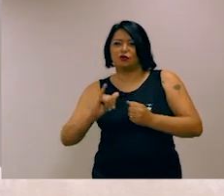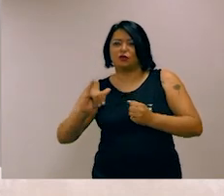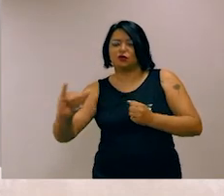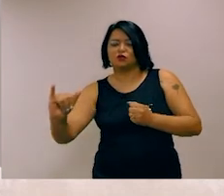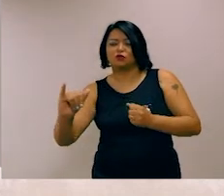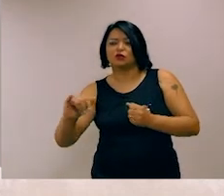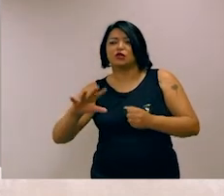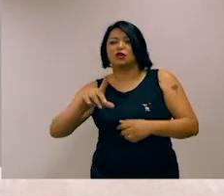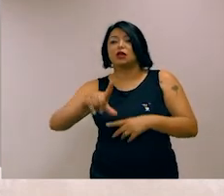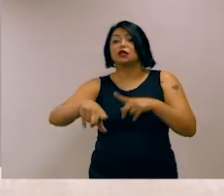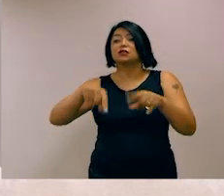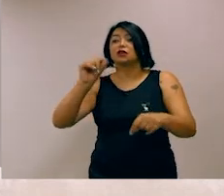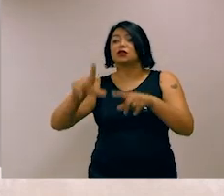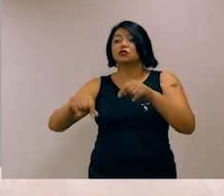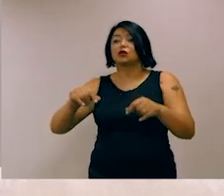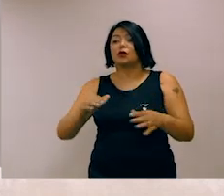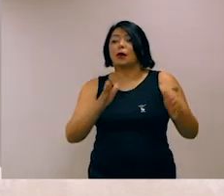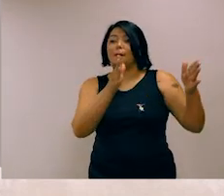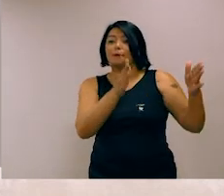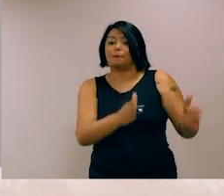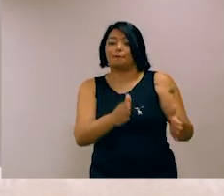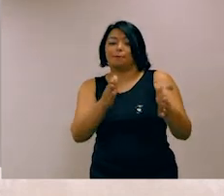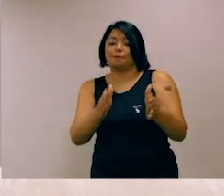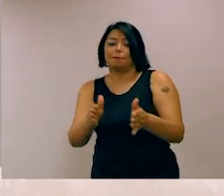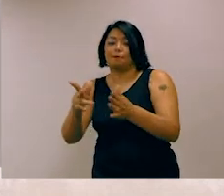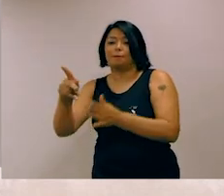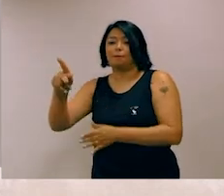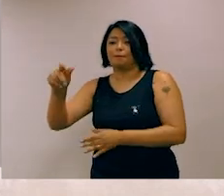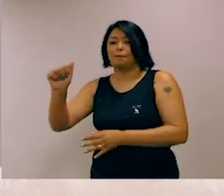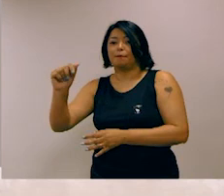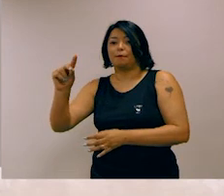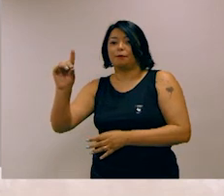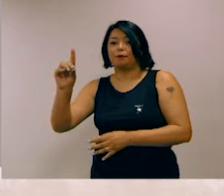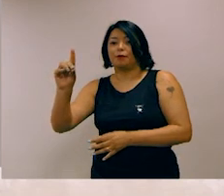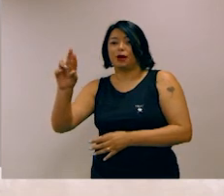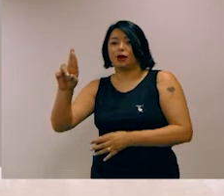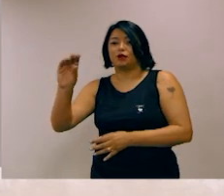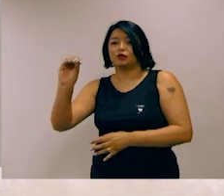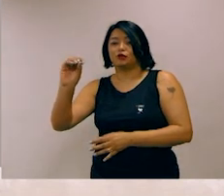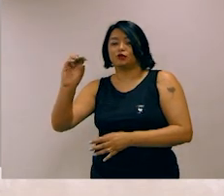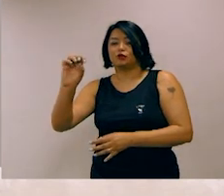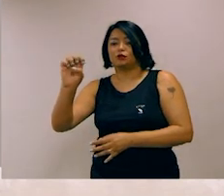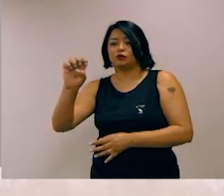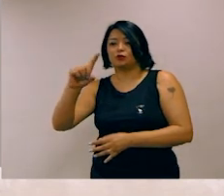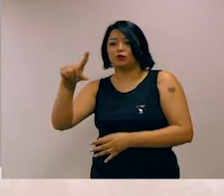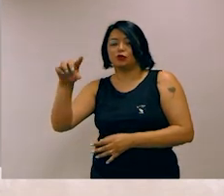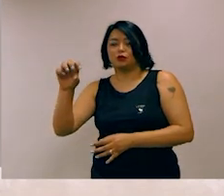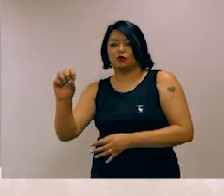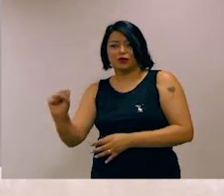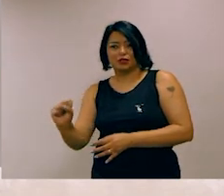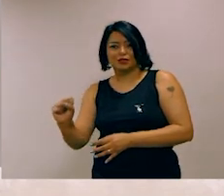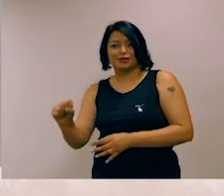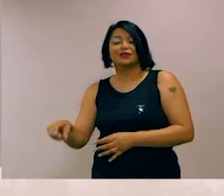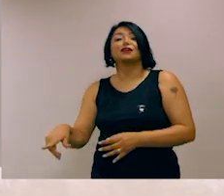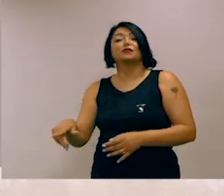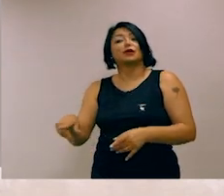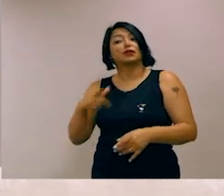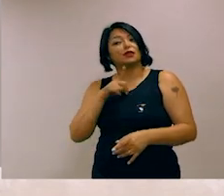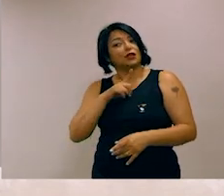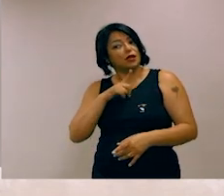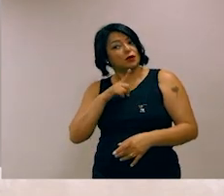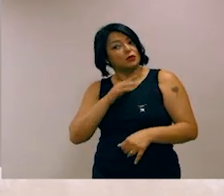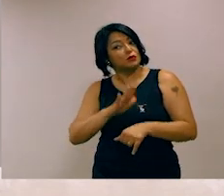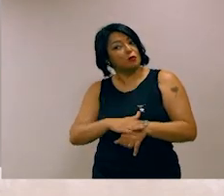identify patterns, standards, jointly with the firefighters to determine which patterns are going to be more relevant for our